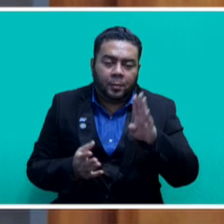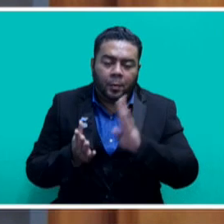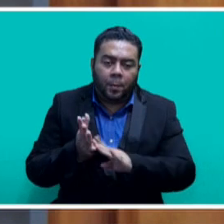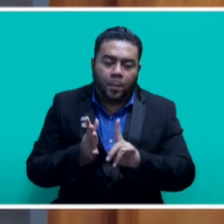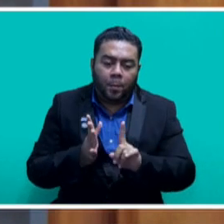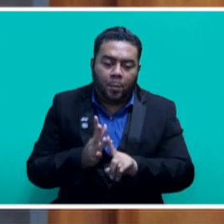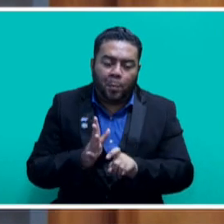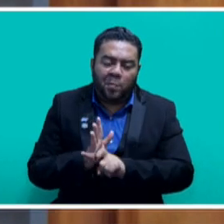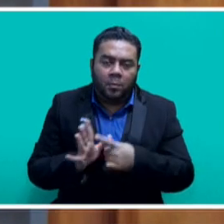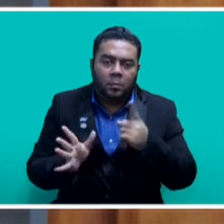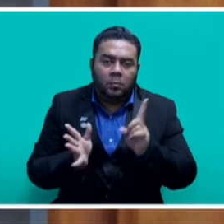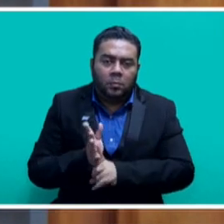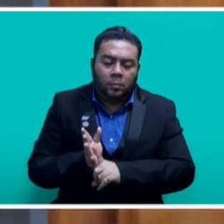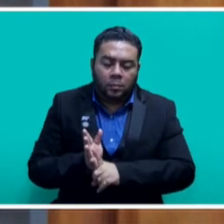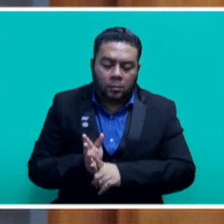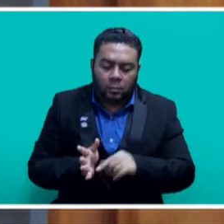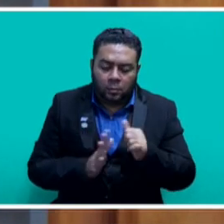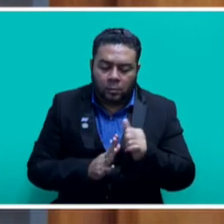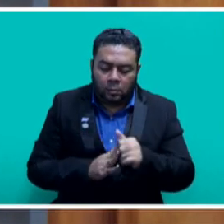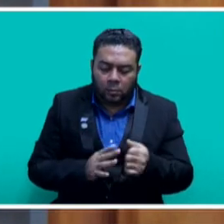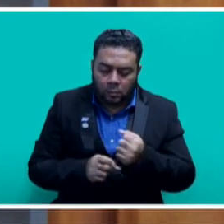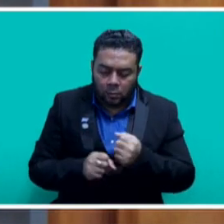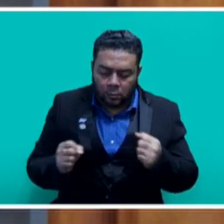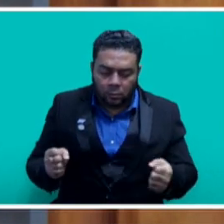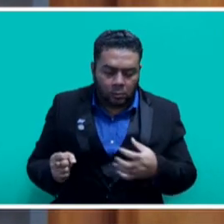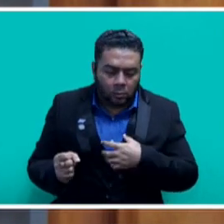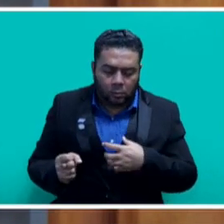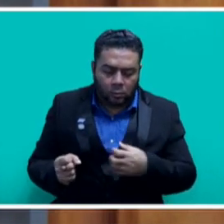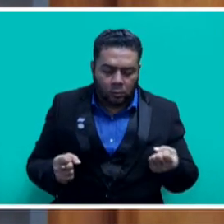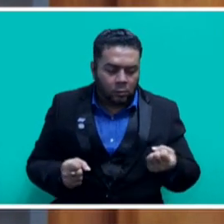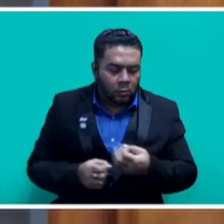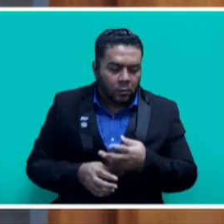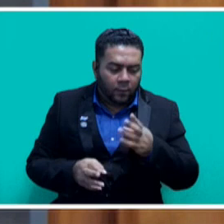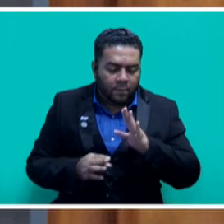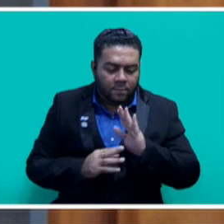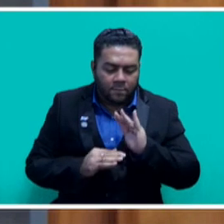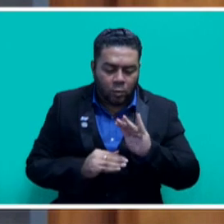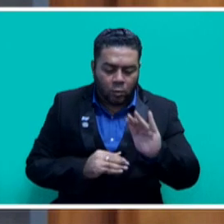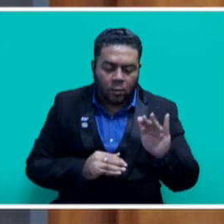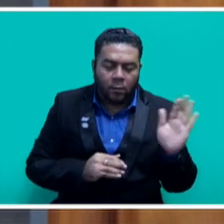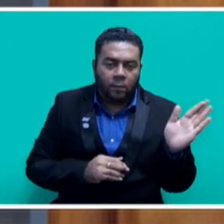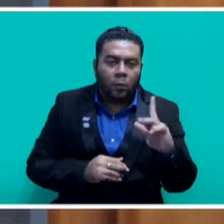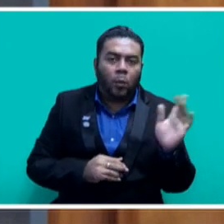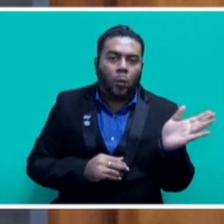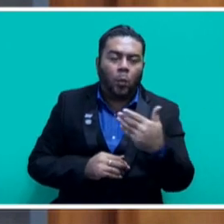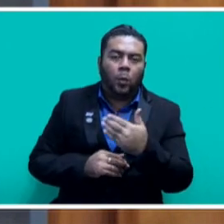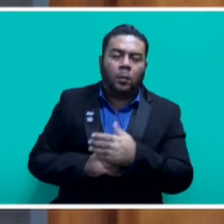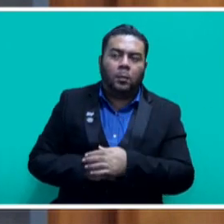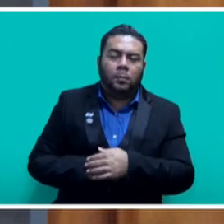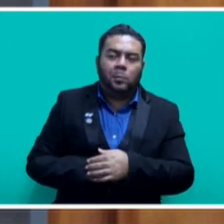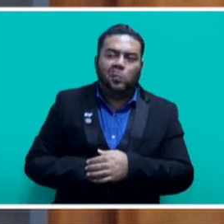obligation, but also building a stronger and more equitable future for all. Mr. Speaker,